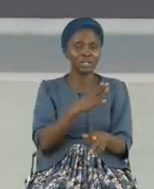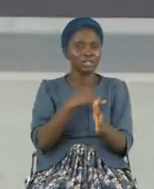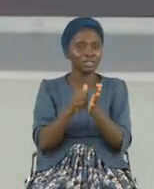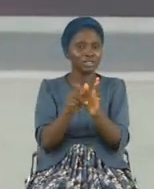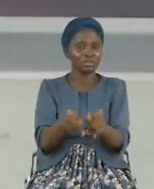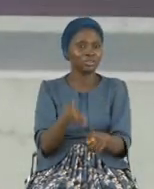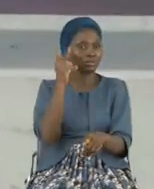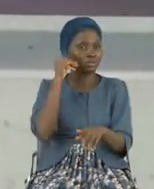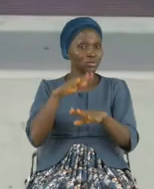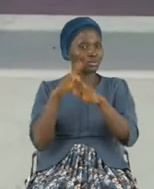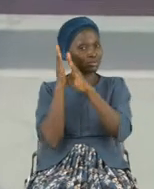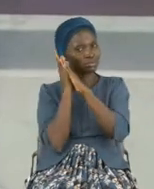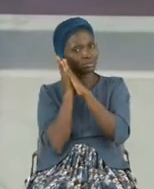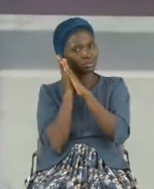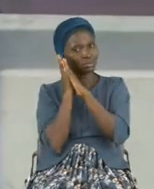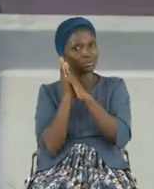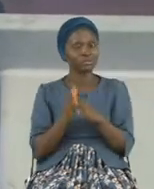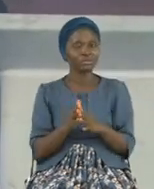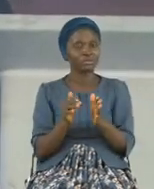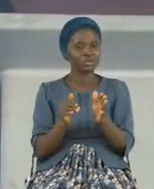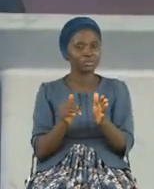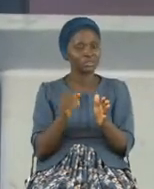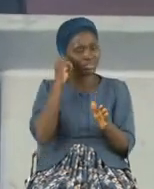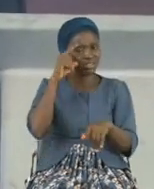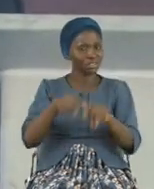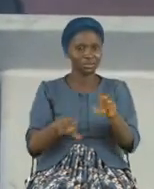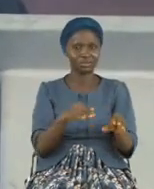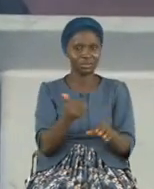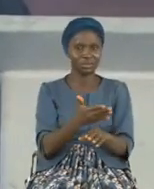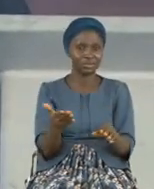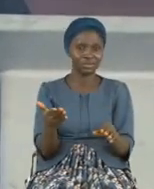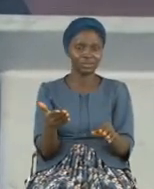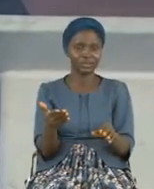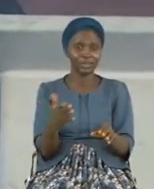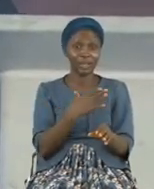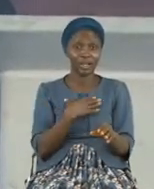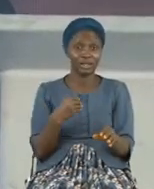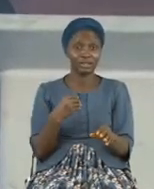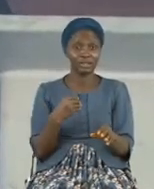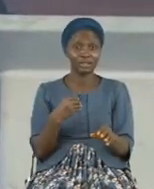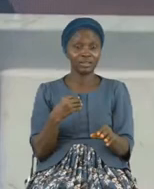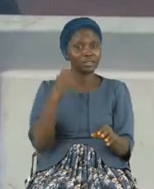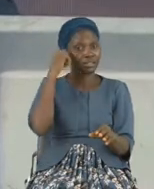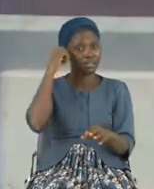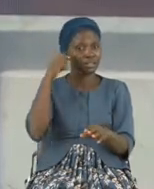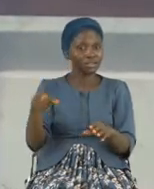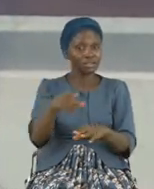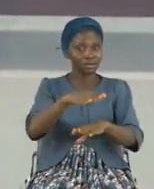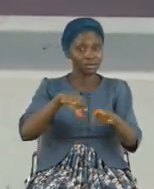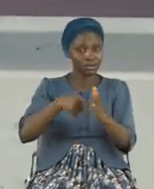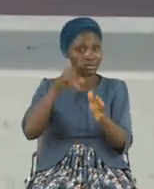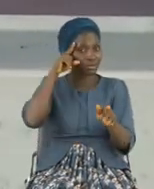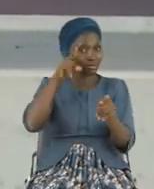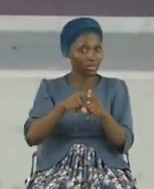like, could not do anything. And he called this brother minister to come and